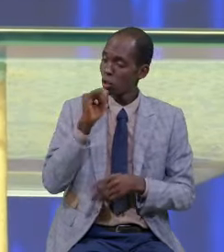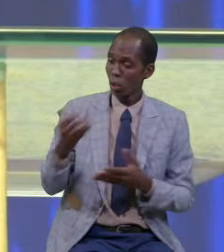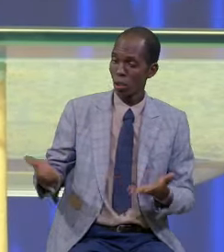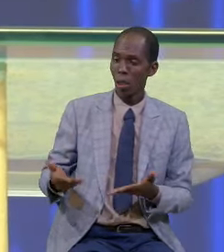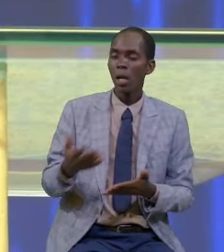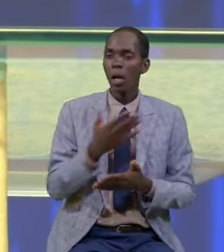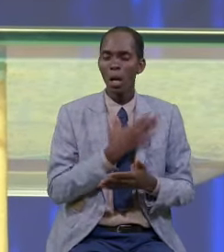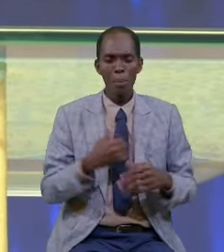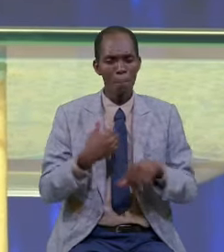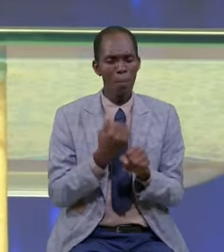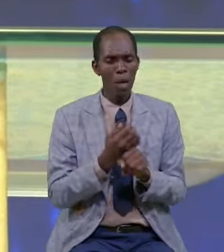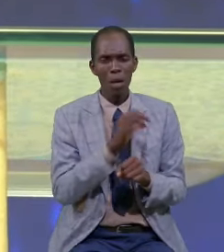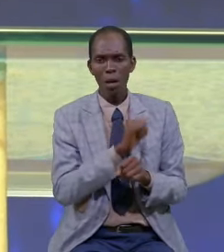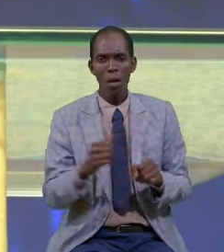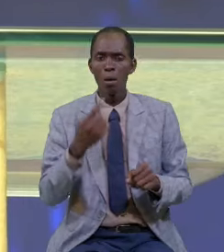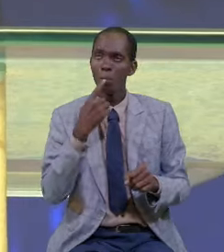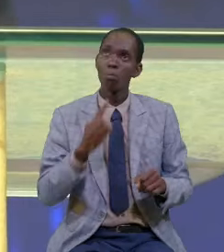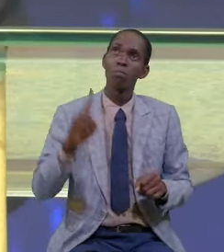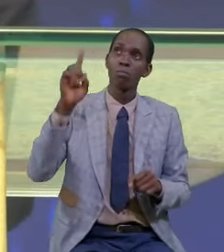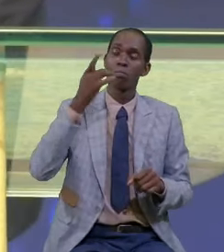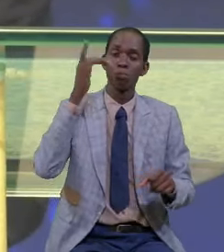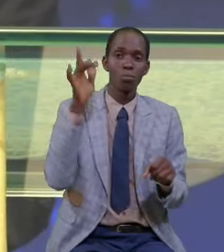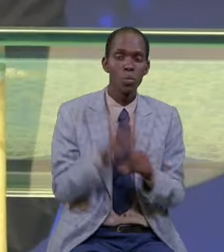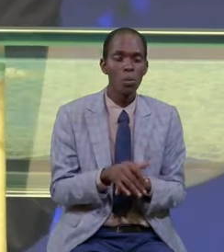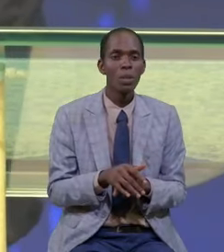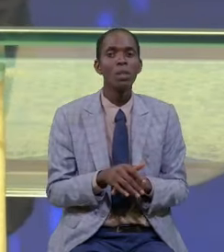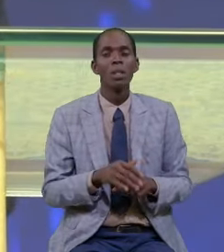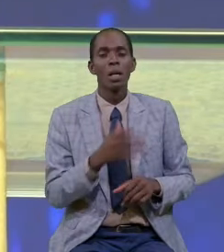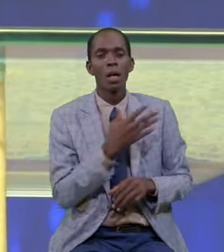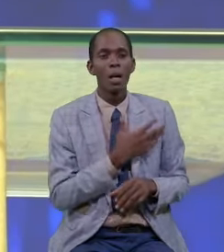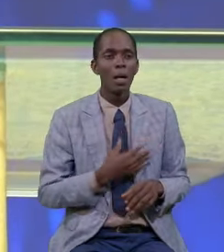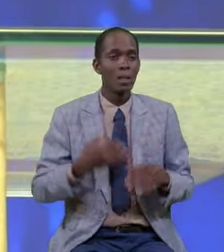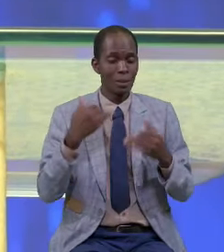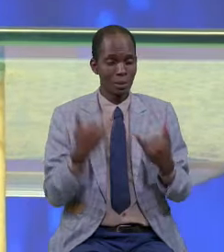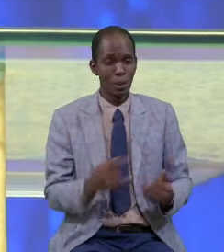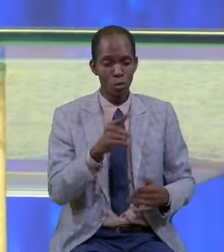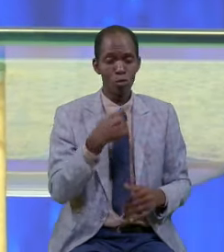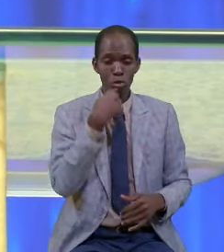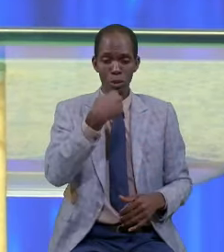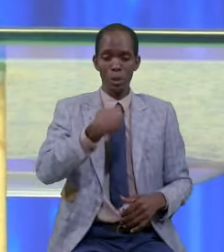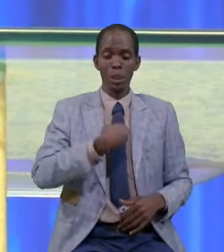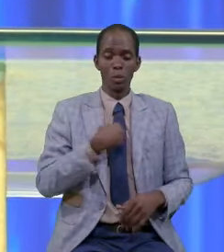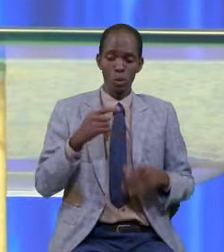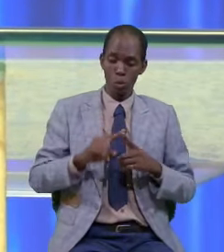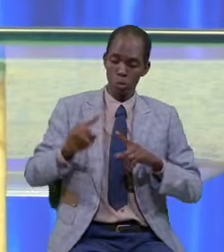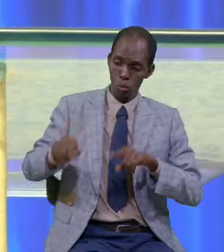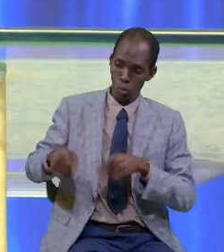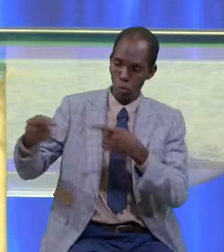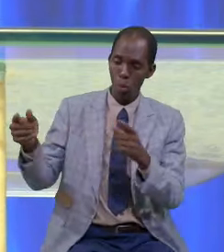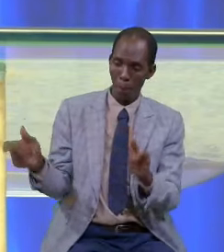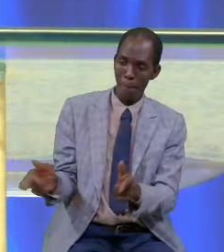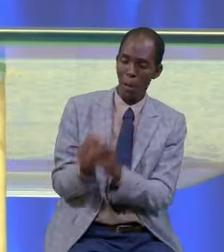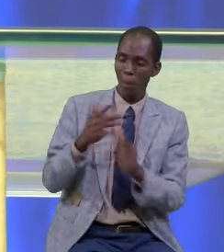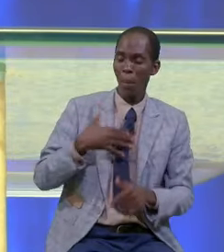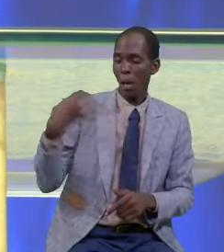and nation that they found thee not. And now thou sayest, go, tell thy Lord, behold,